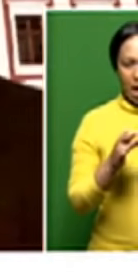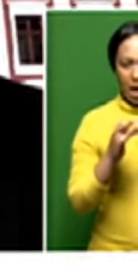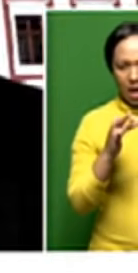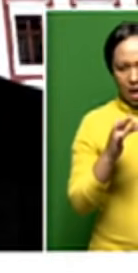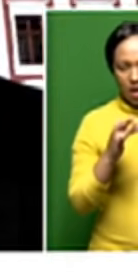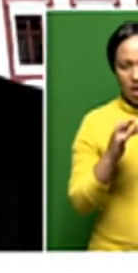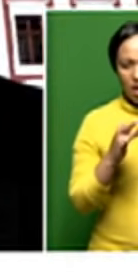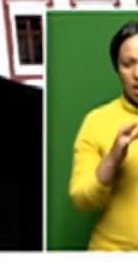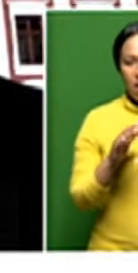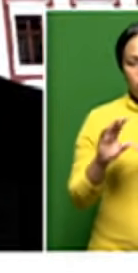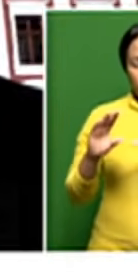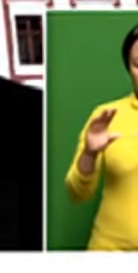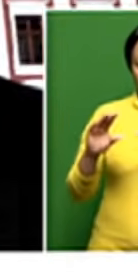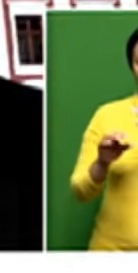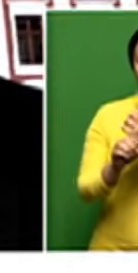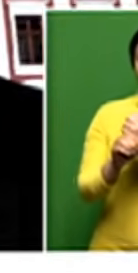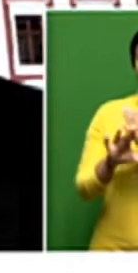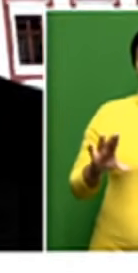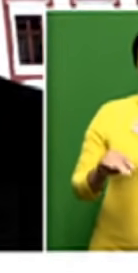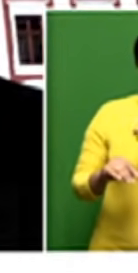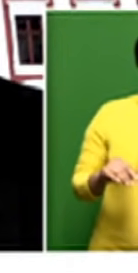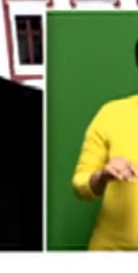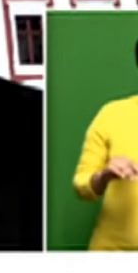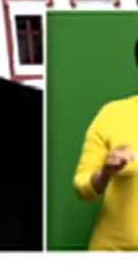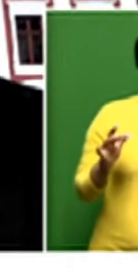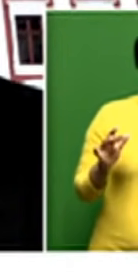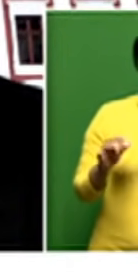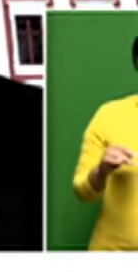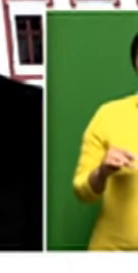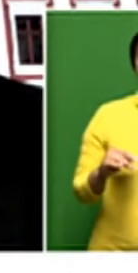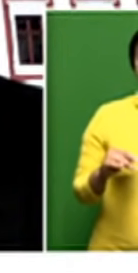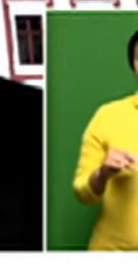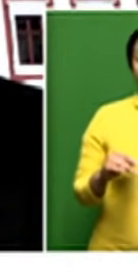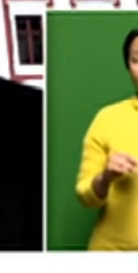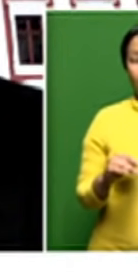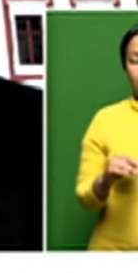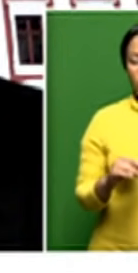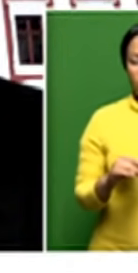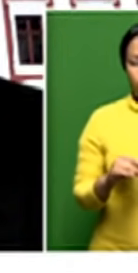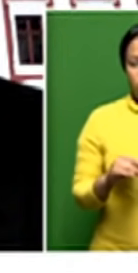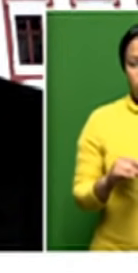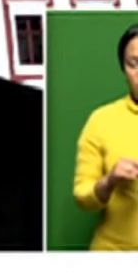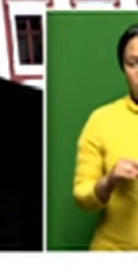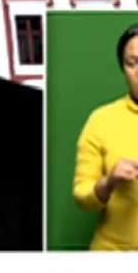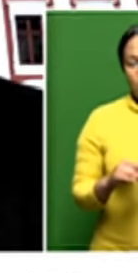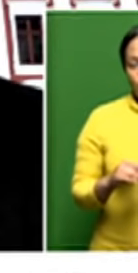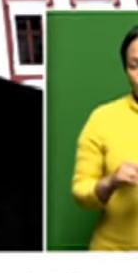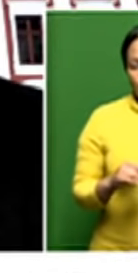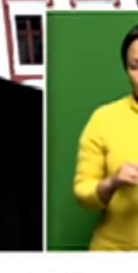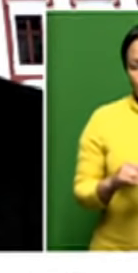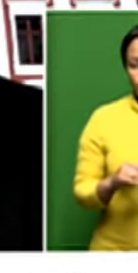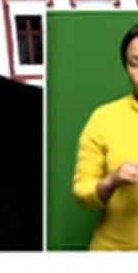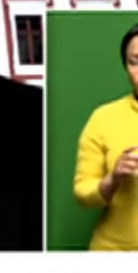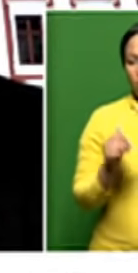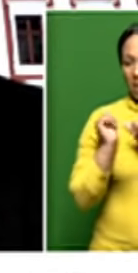now. I'm going to ask you to start that from the beginning. We lost you where you say one of the questions that we are going to look at. So perhaps I